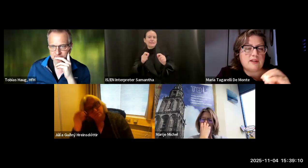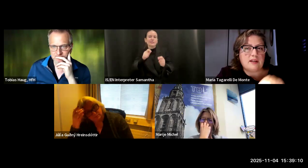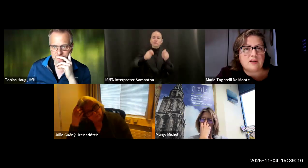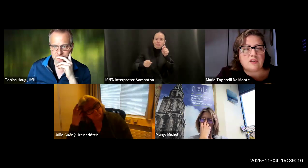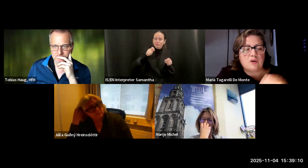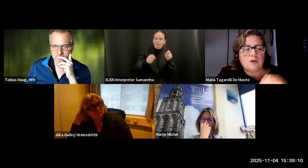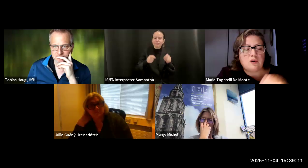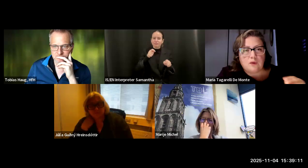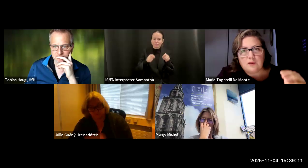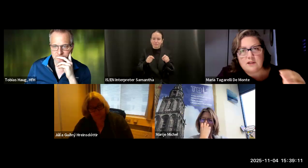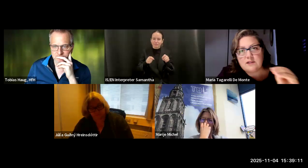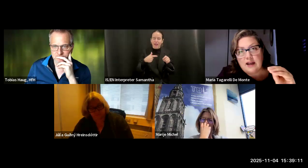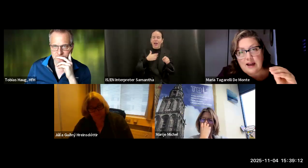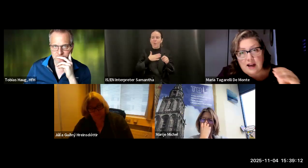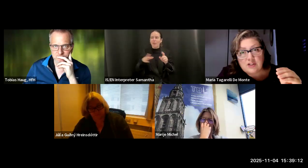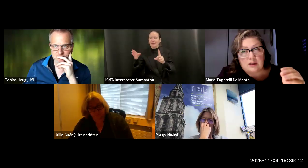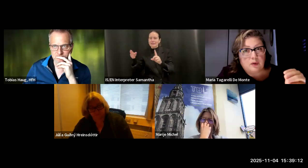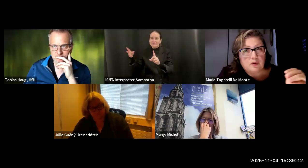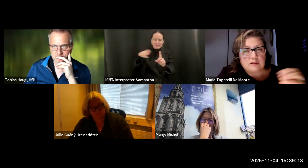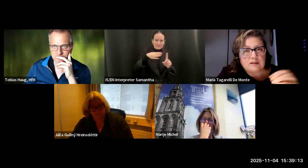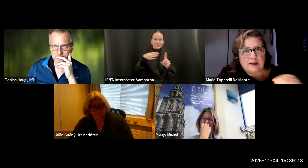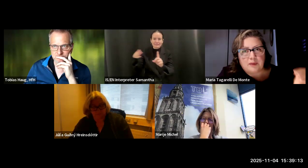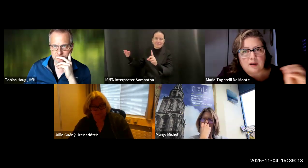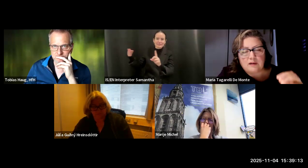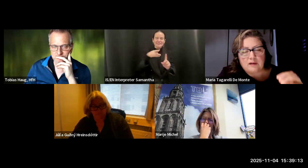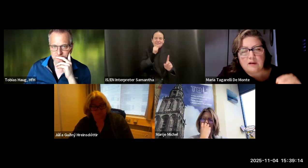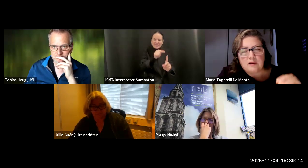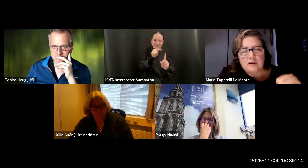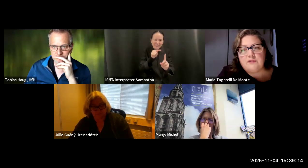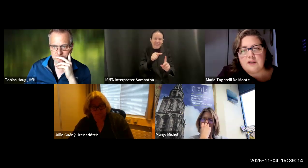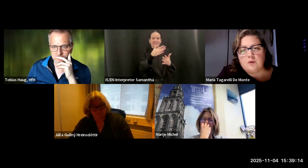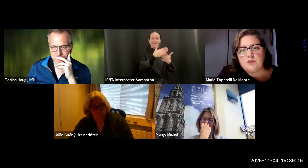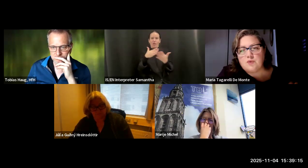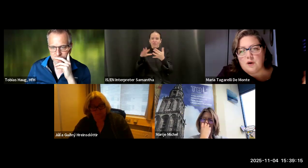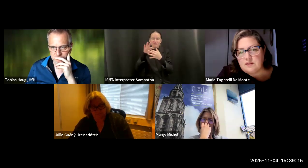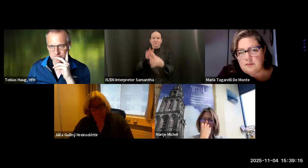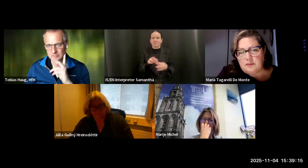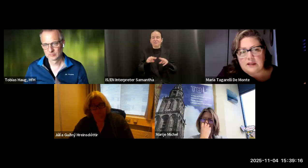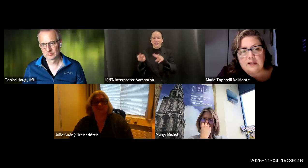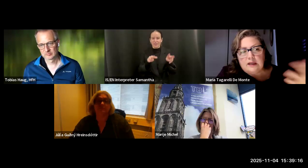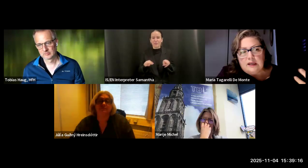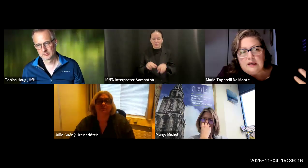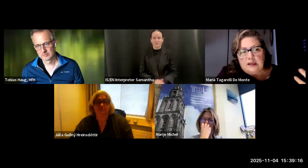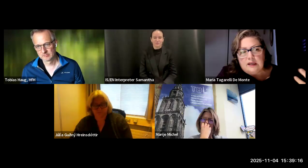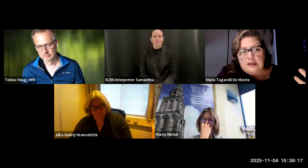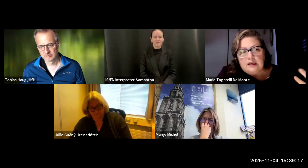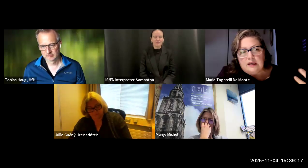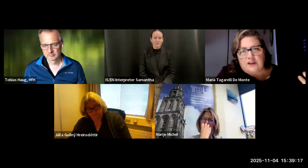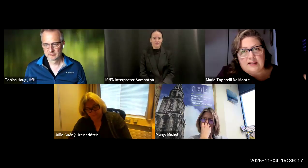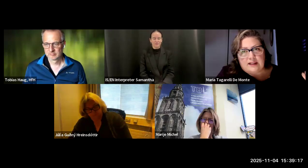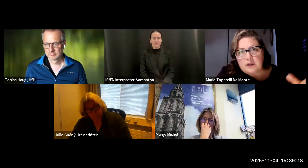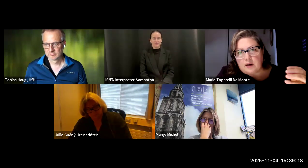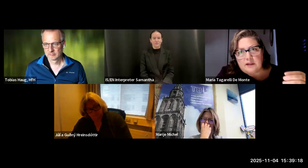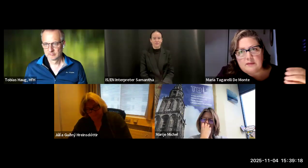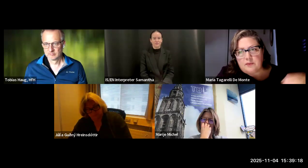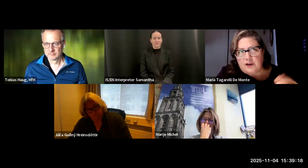actually focus their attention on what was actually important in that part of the video, which was simply the fact